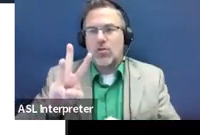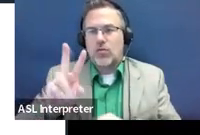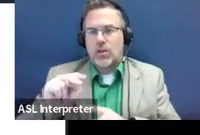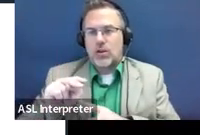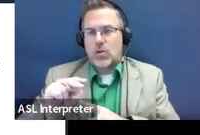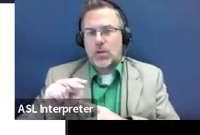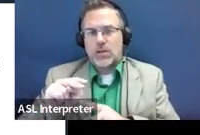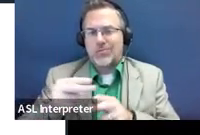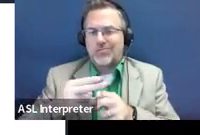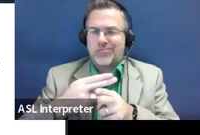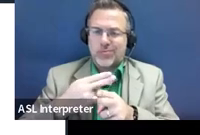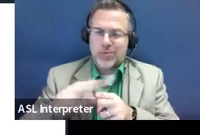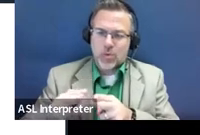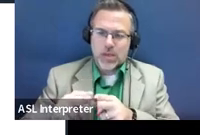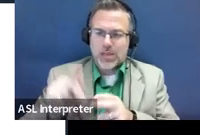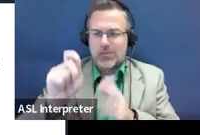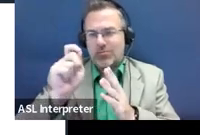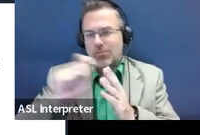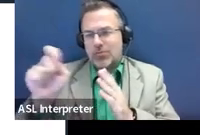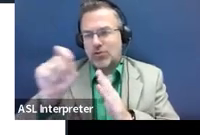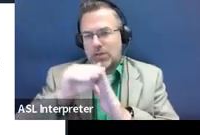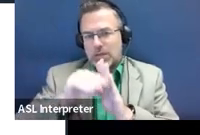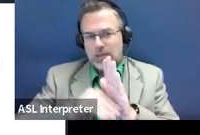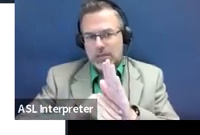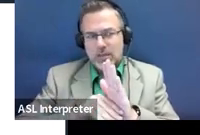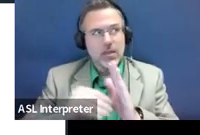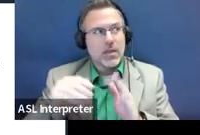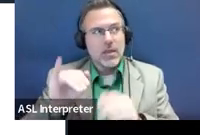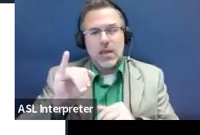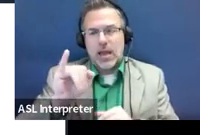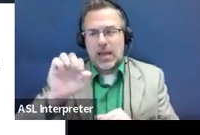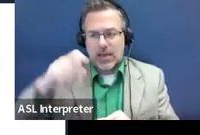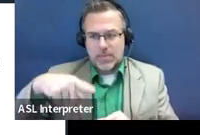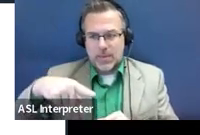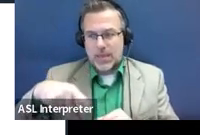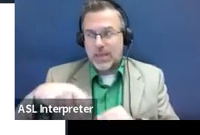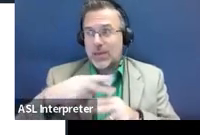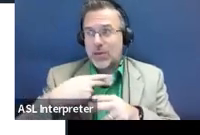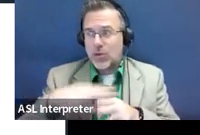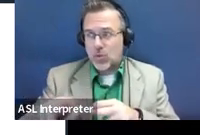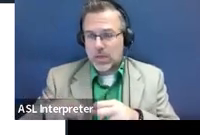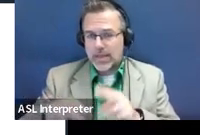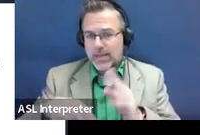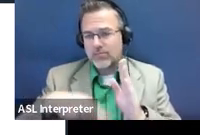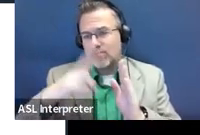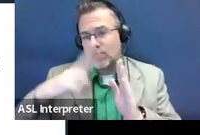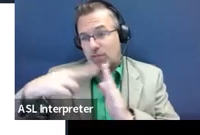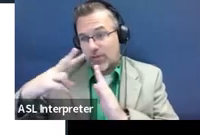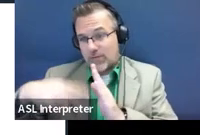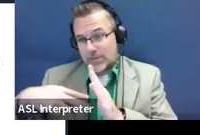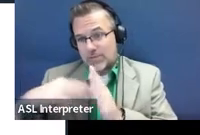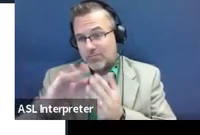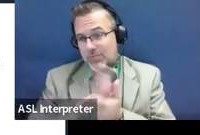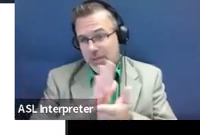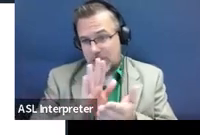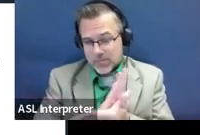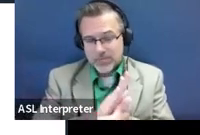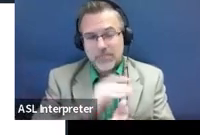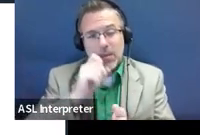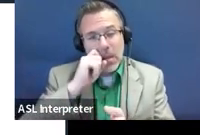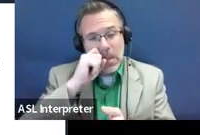it. So we have one for the IEP. We call it the IEP quick reference document. But